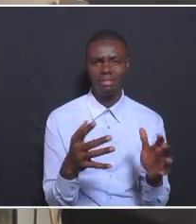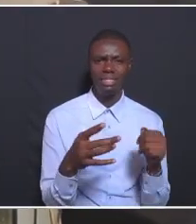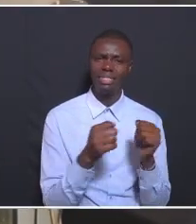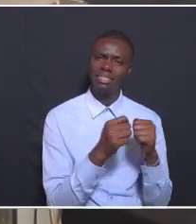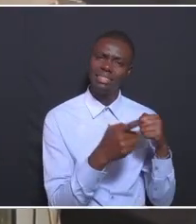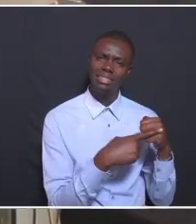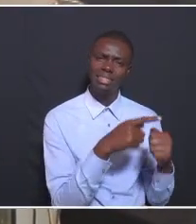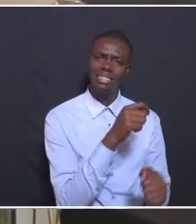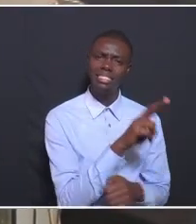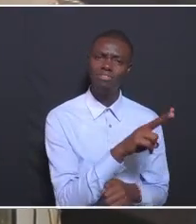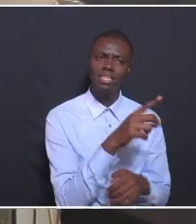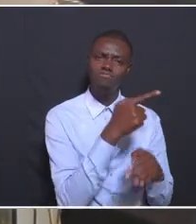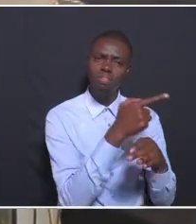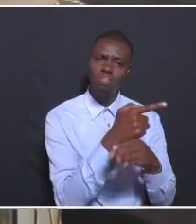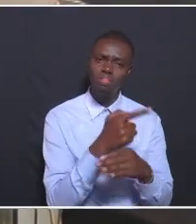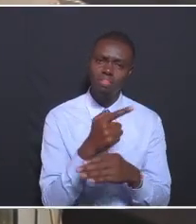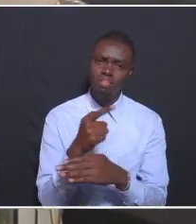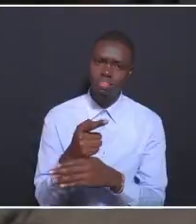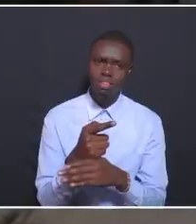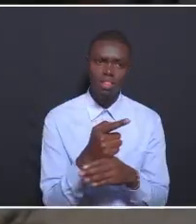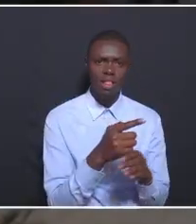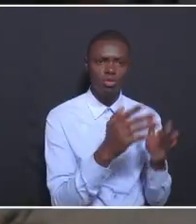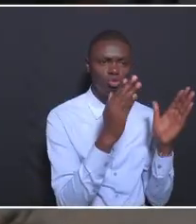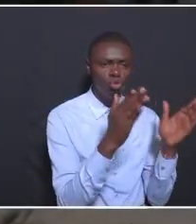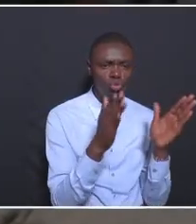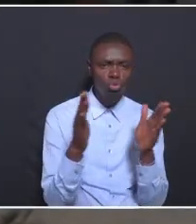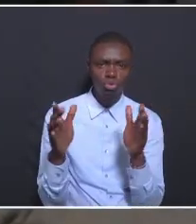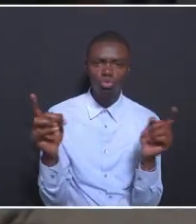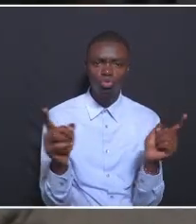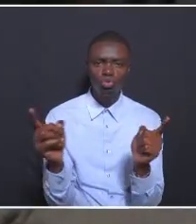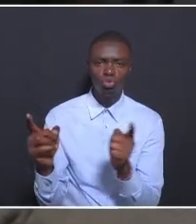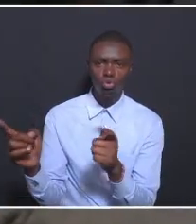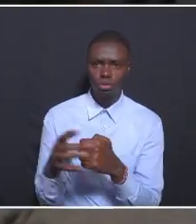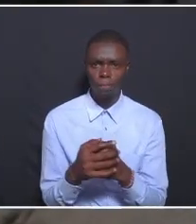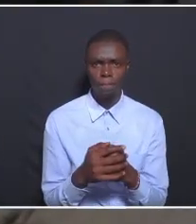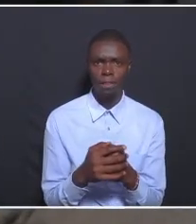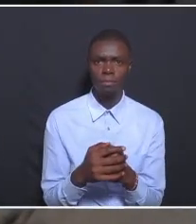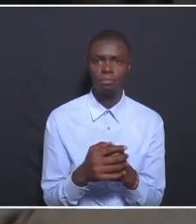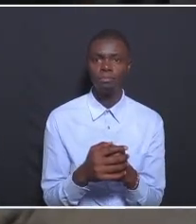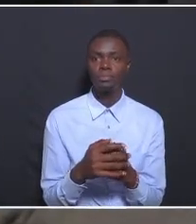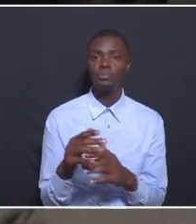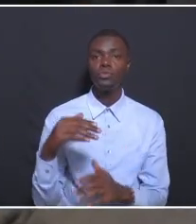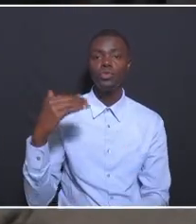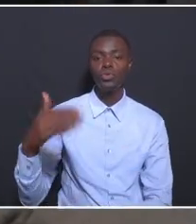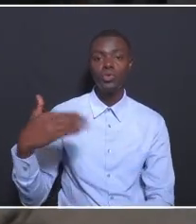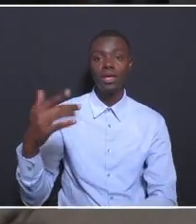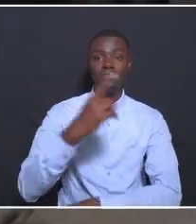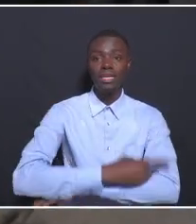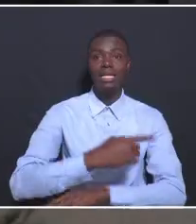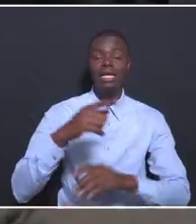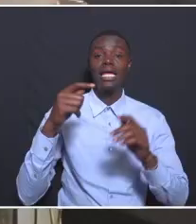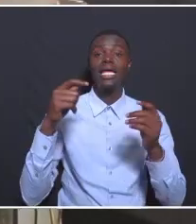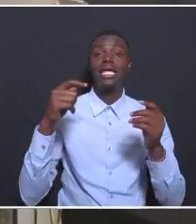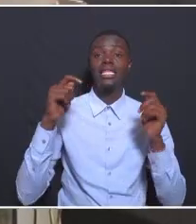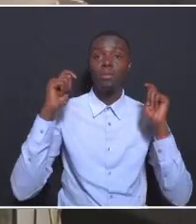16 TB of footage. Yeah, because, you know, every day in the protest, the cameras are